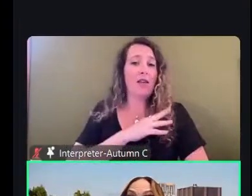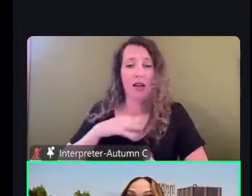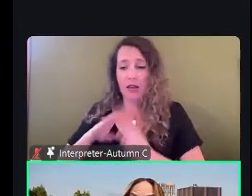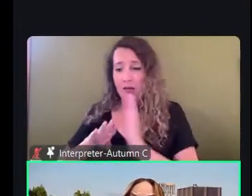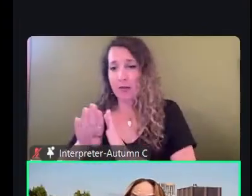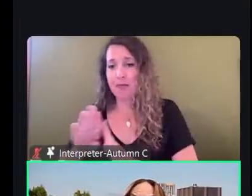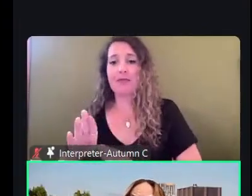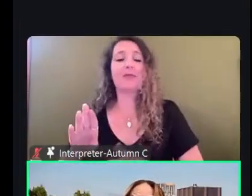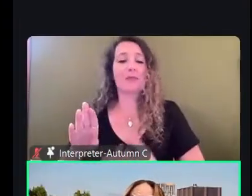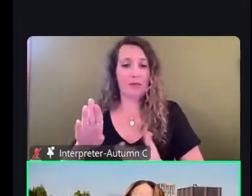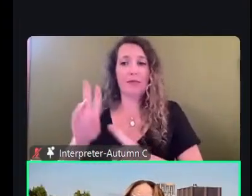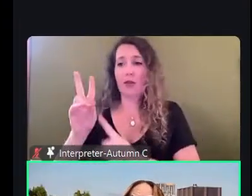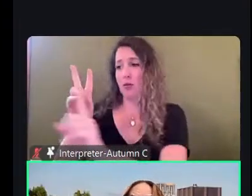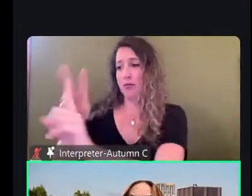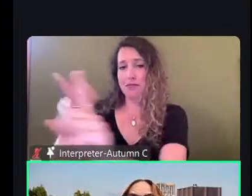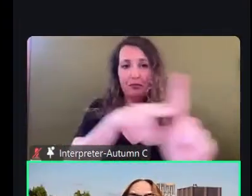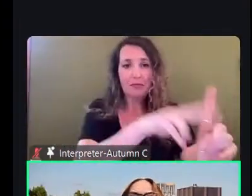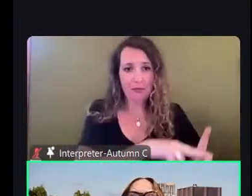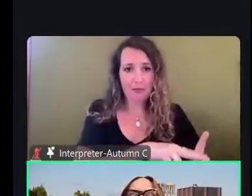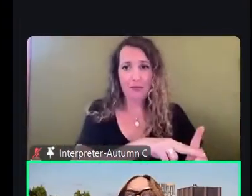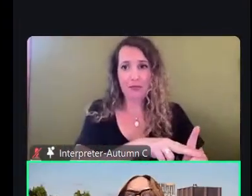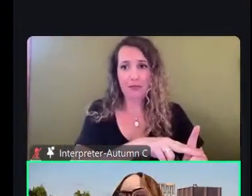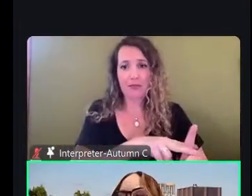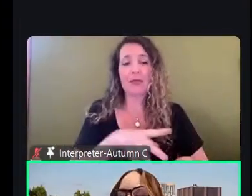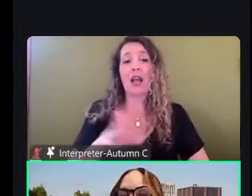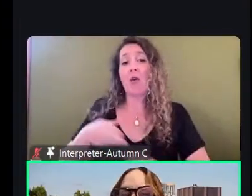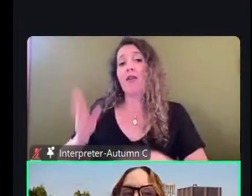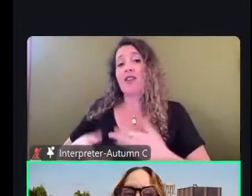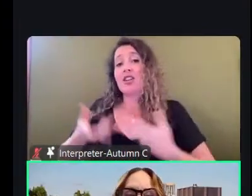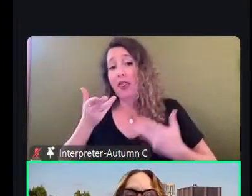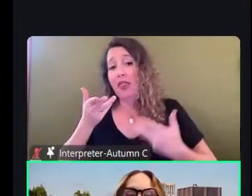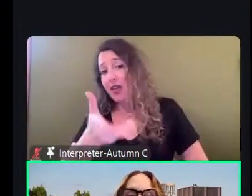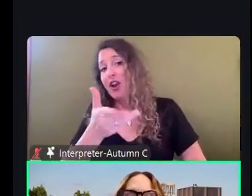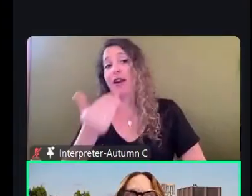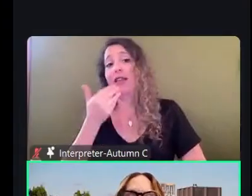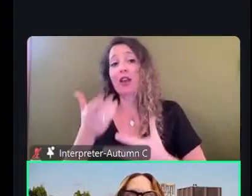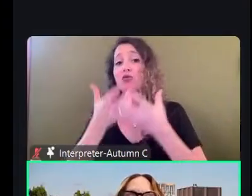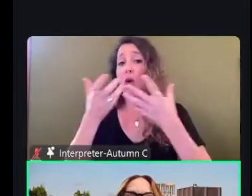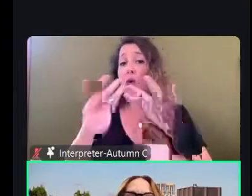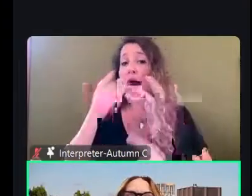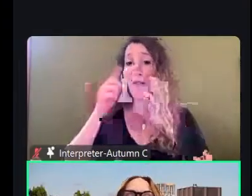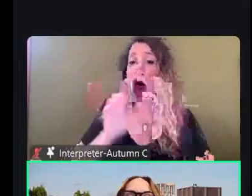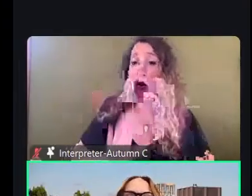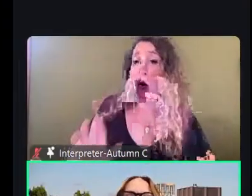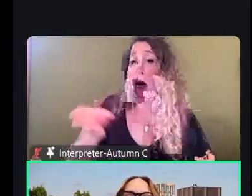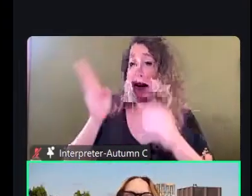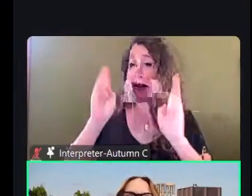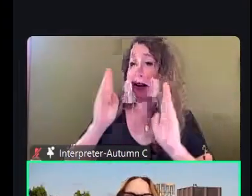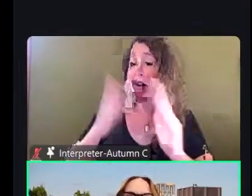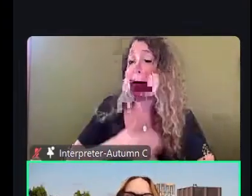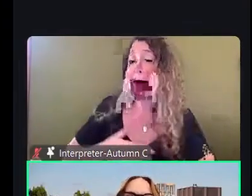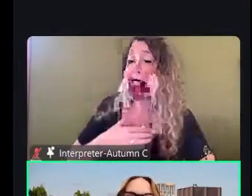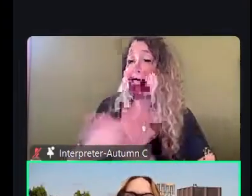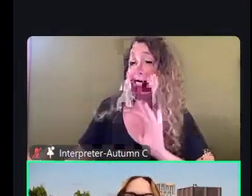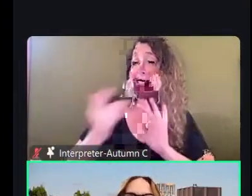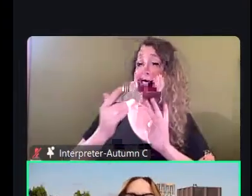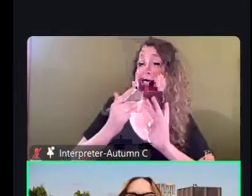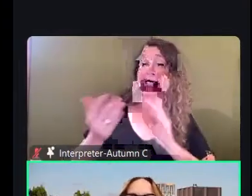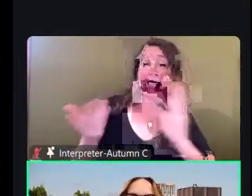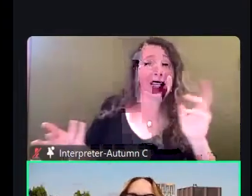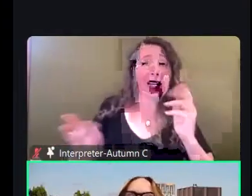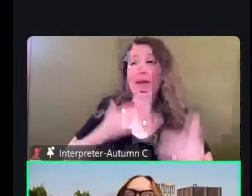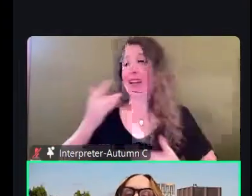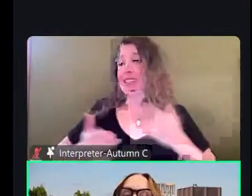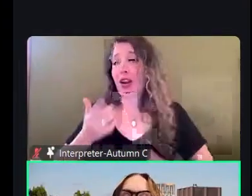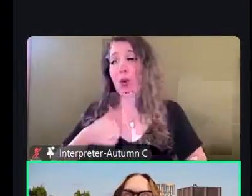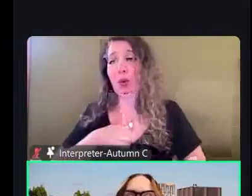within our healthcare system. And so I'll just conclude there. Thank you for your attention. Please do reach out. Excited that